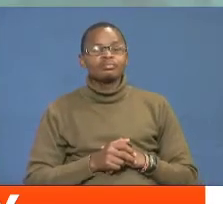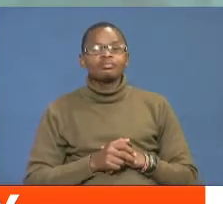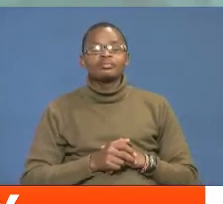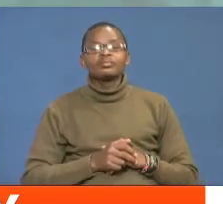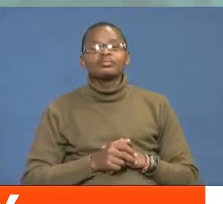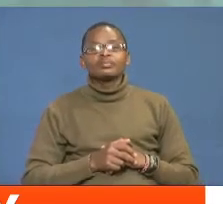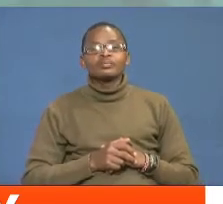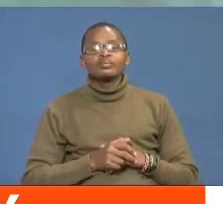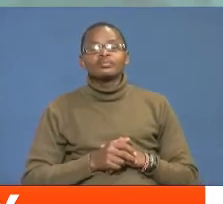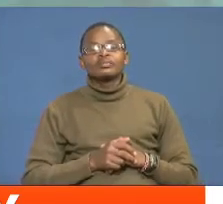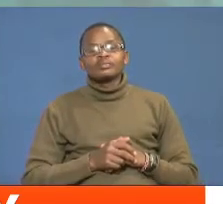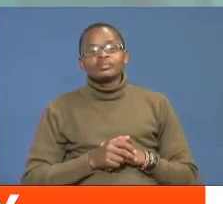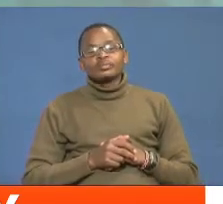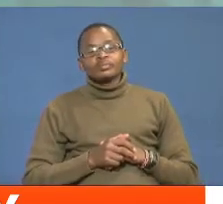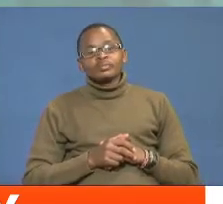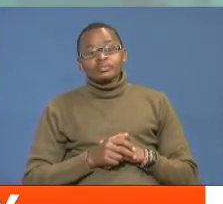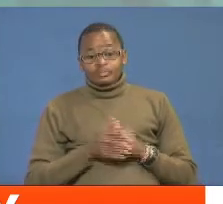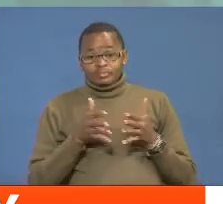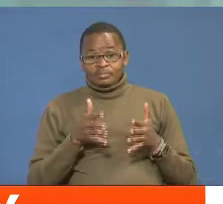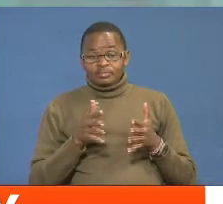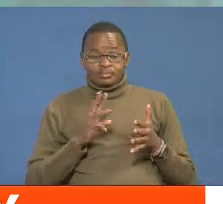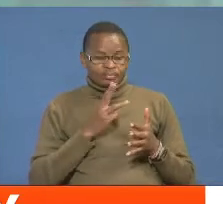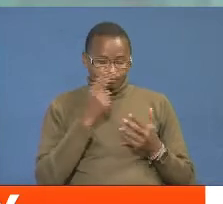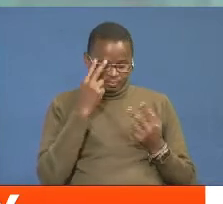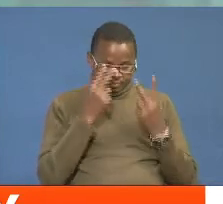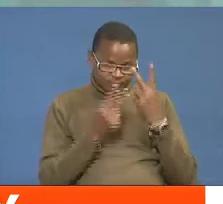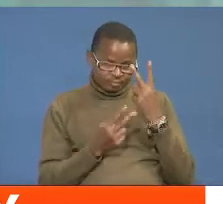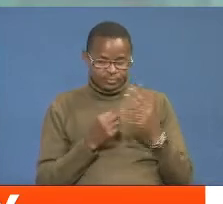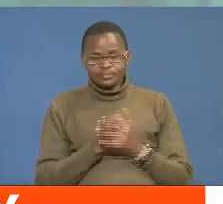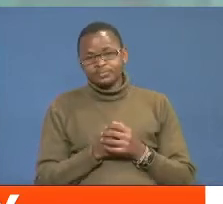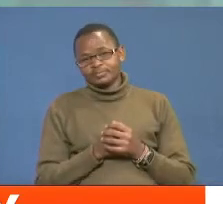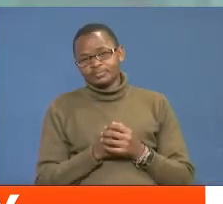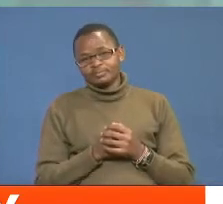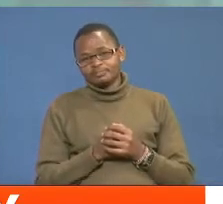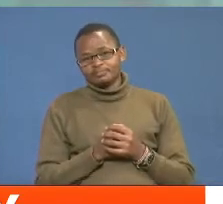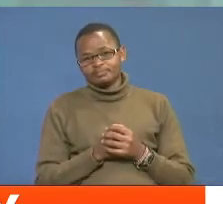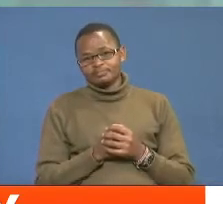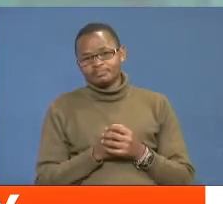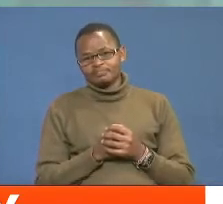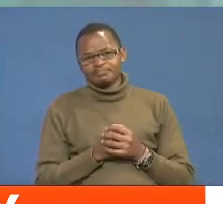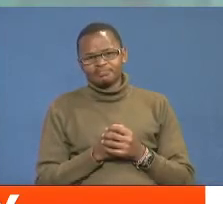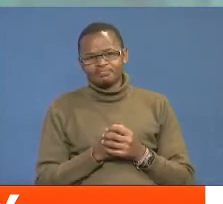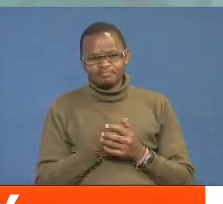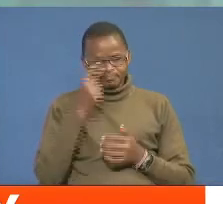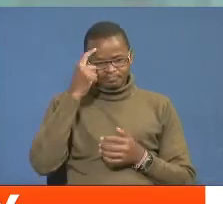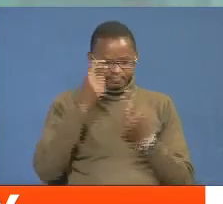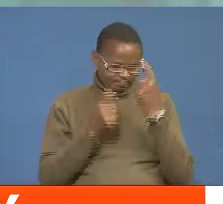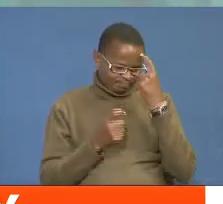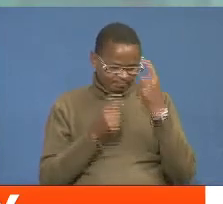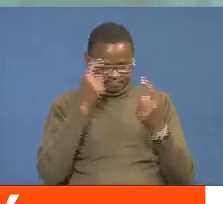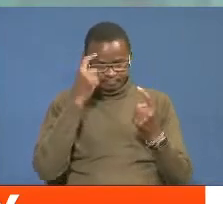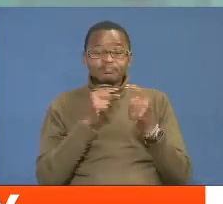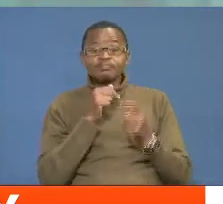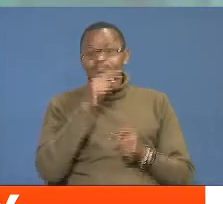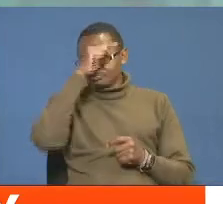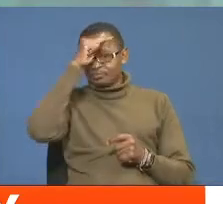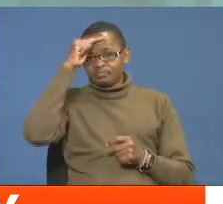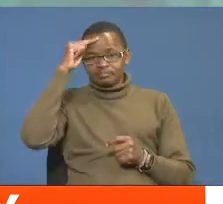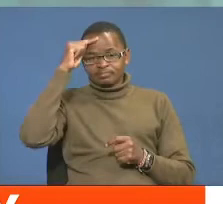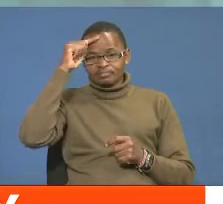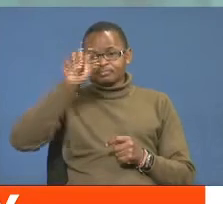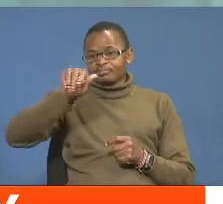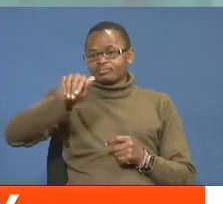see, at this point of the pandemic, we are seeing some sort of rigidity when it comes to the vaccine, and not because it